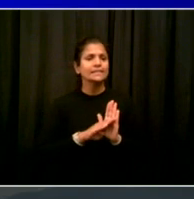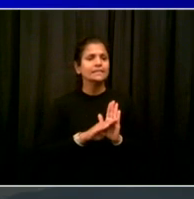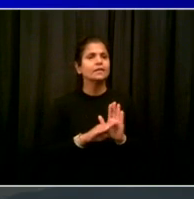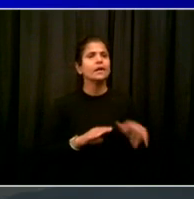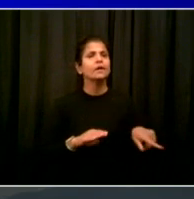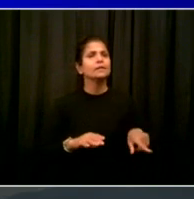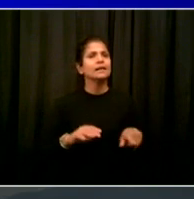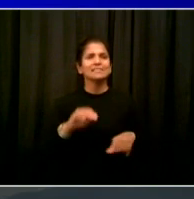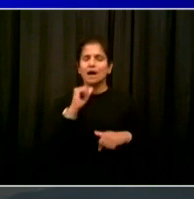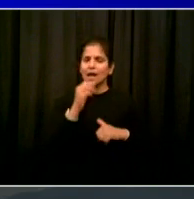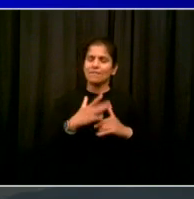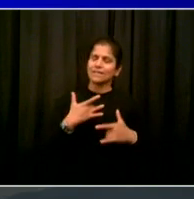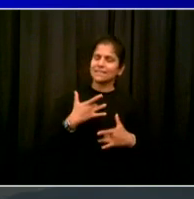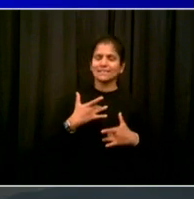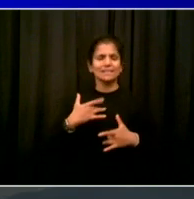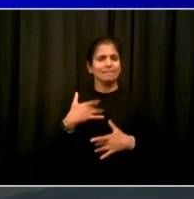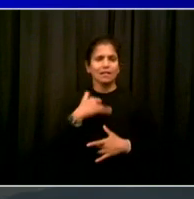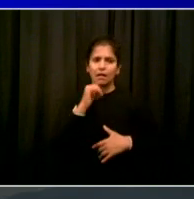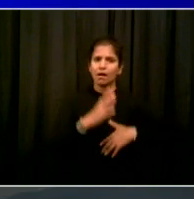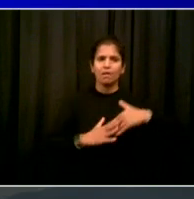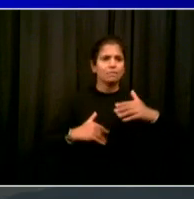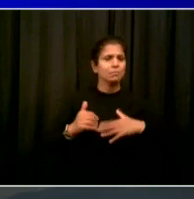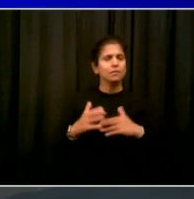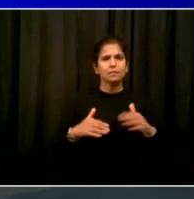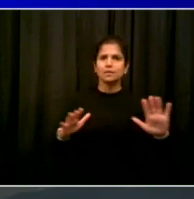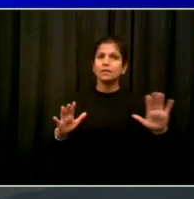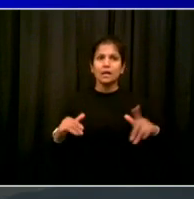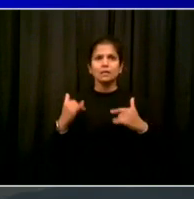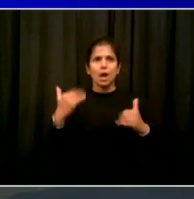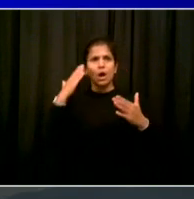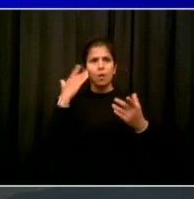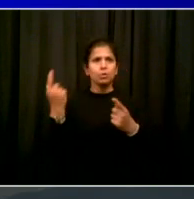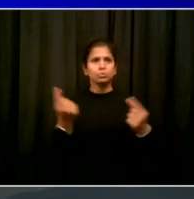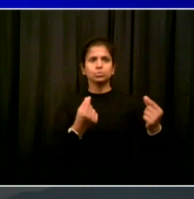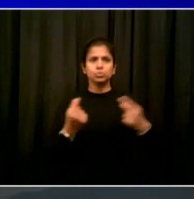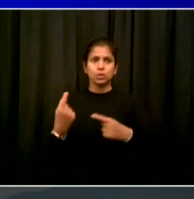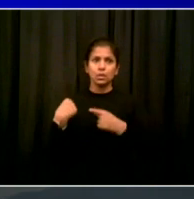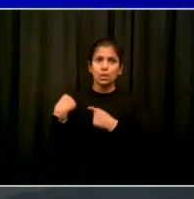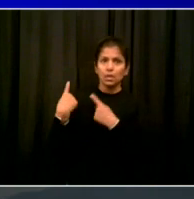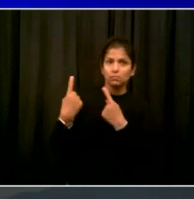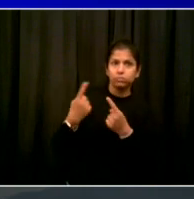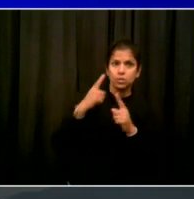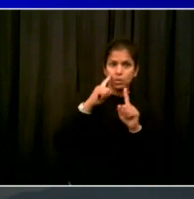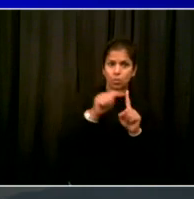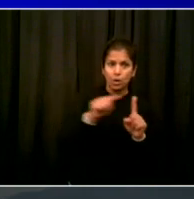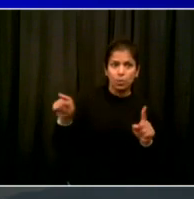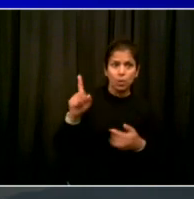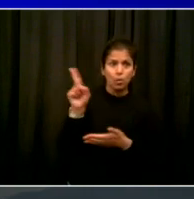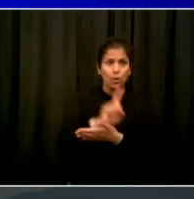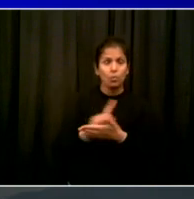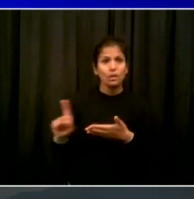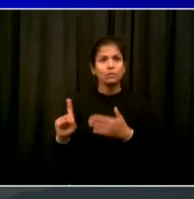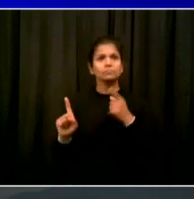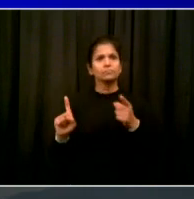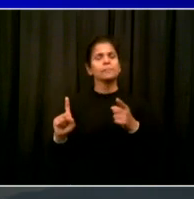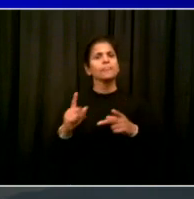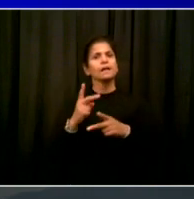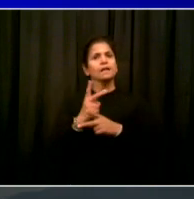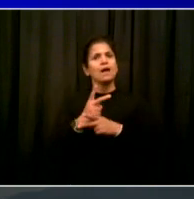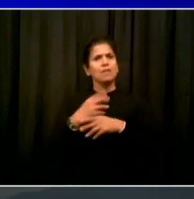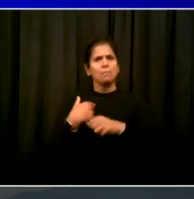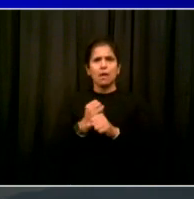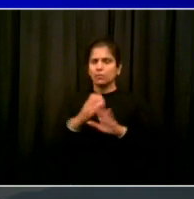is what worries me, and we cannot allow that number to keep growing. We're really going to have to double down. So I'll say right